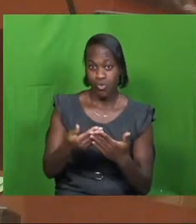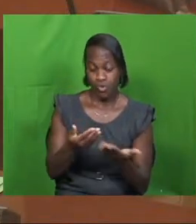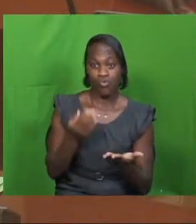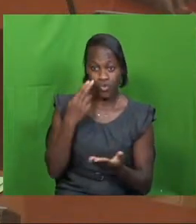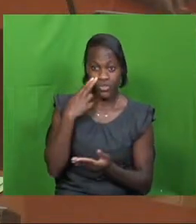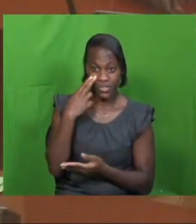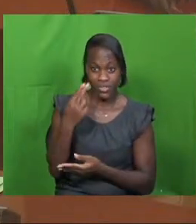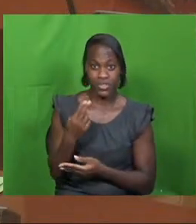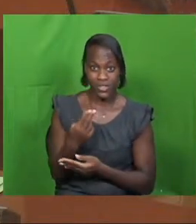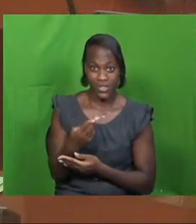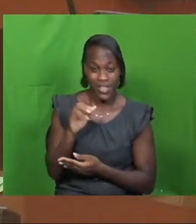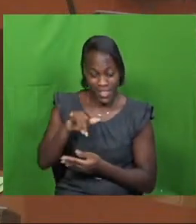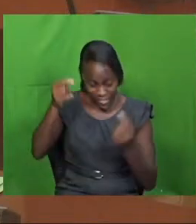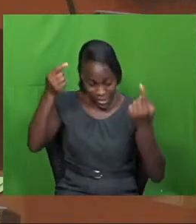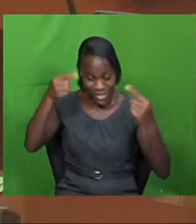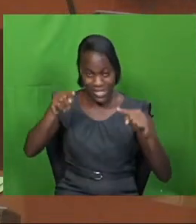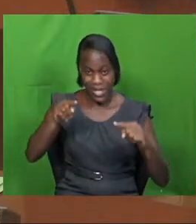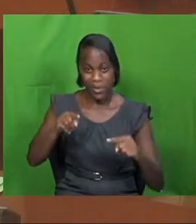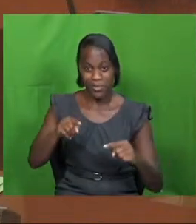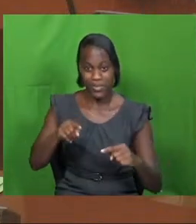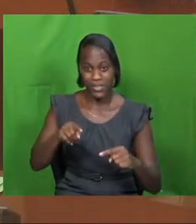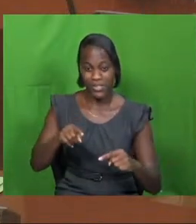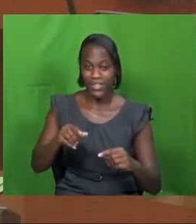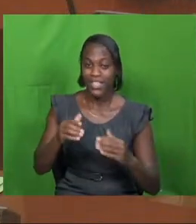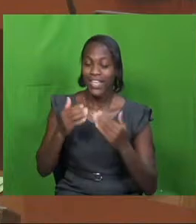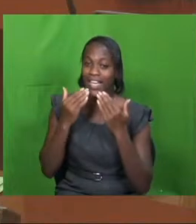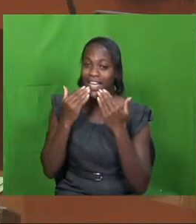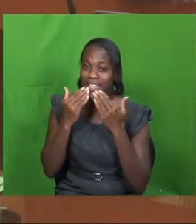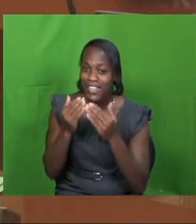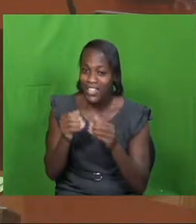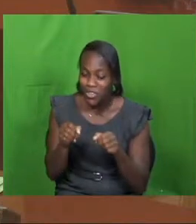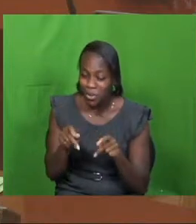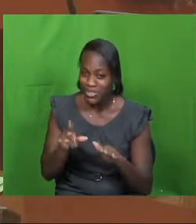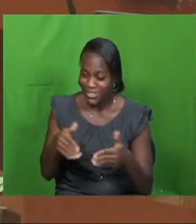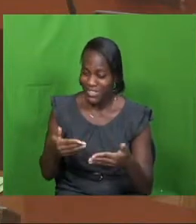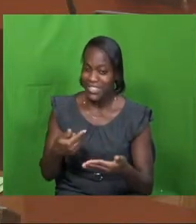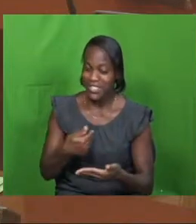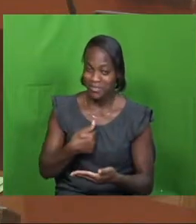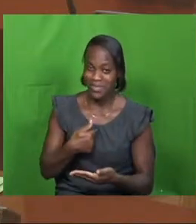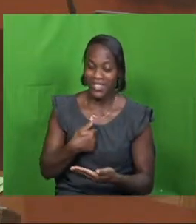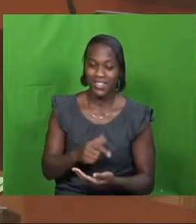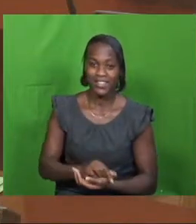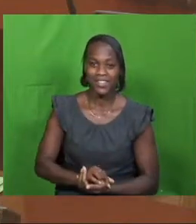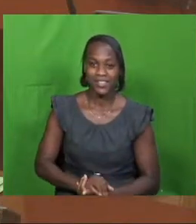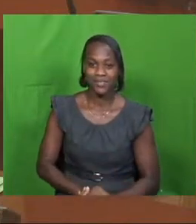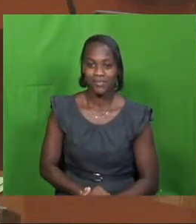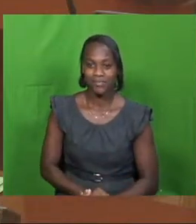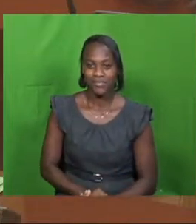Yes, it will happen. Yes. So I thank you for the space granted.